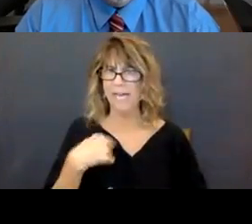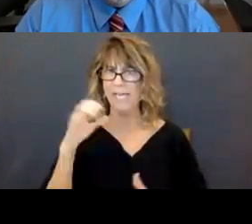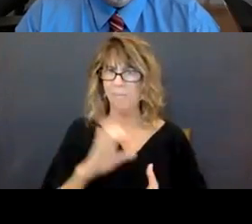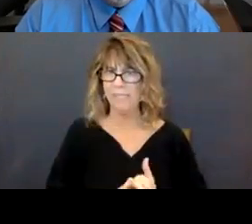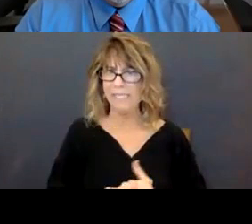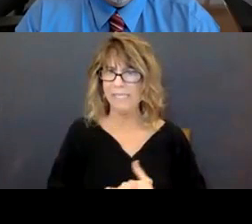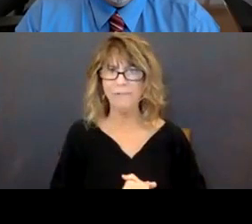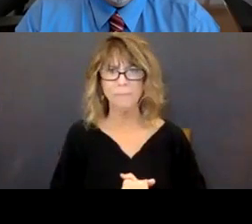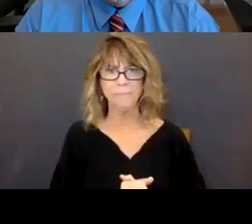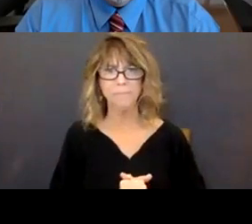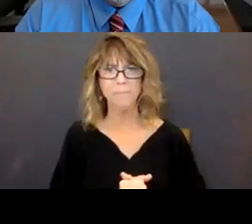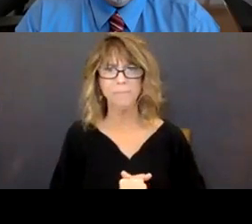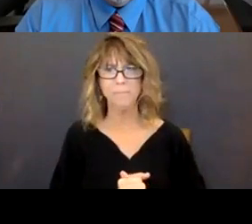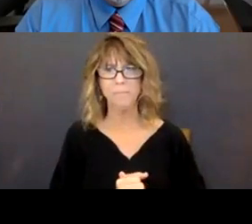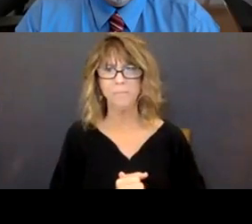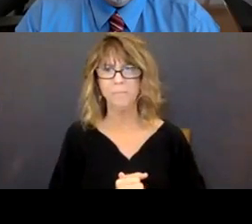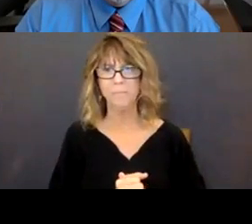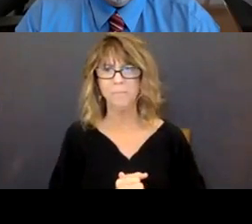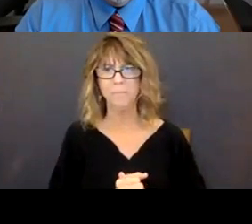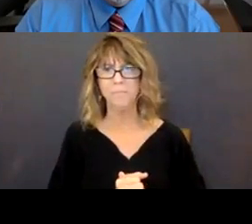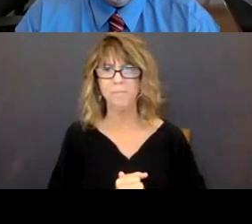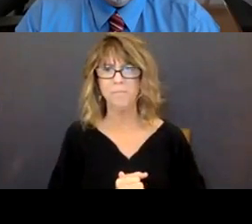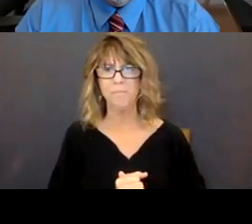And regrettably, and I think sadly,